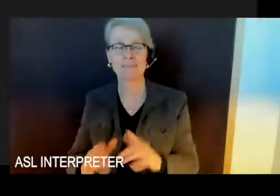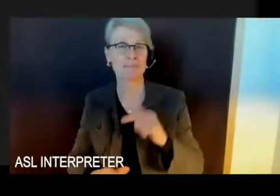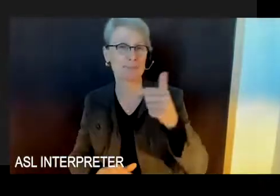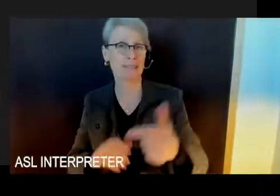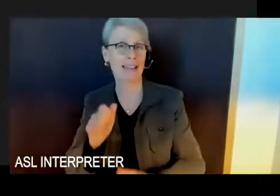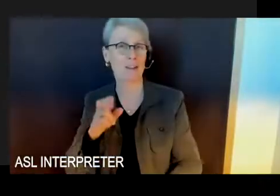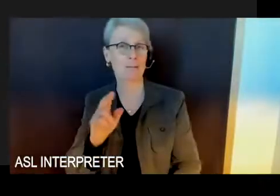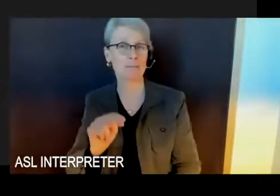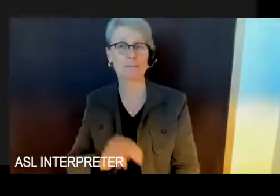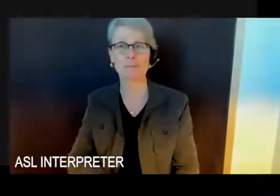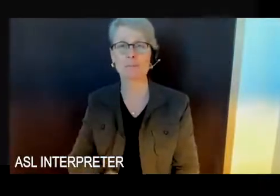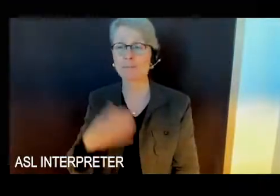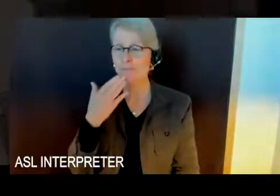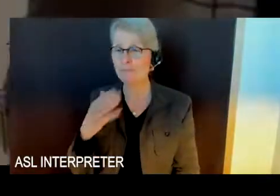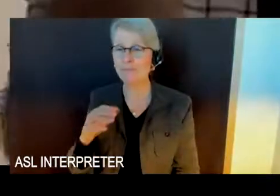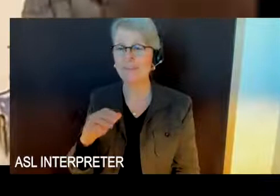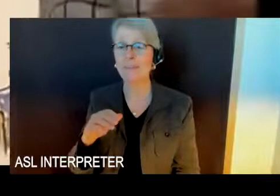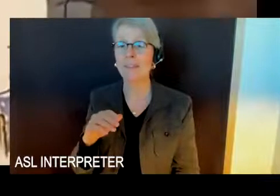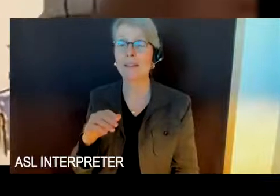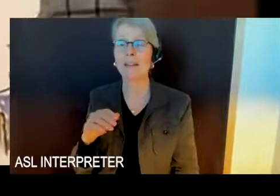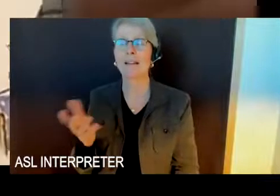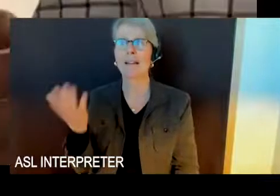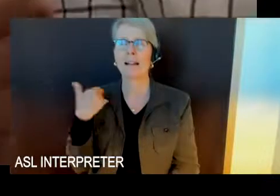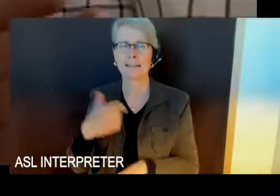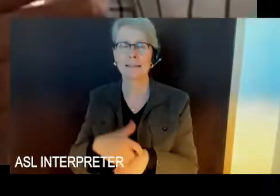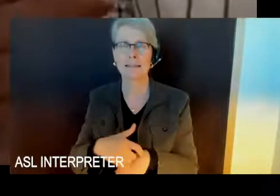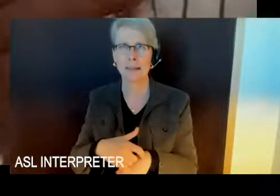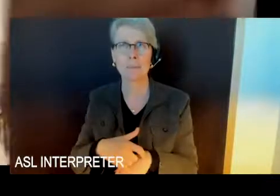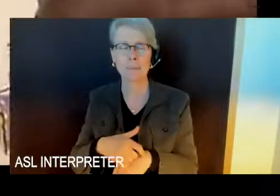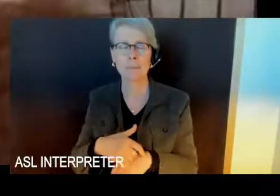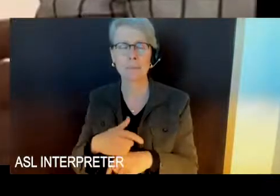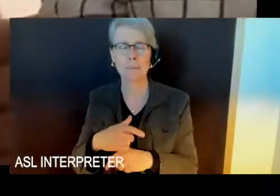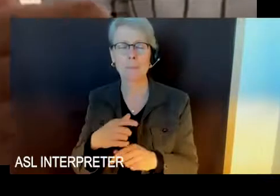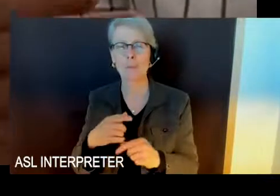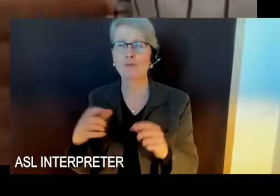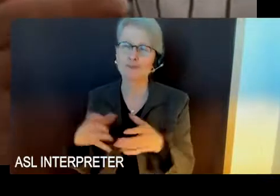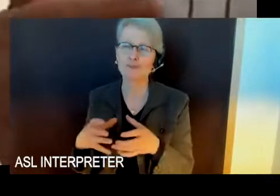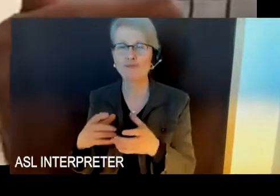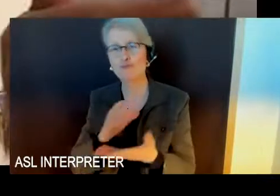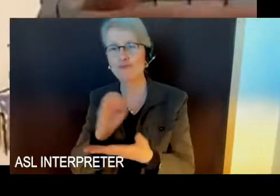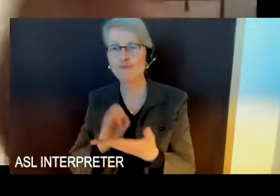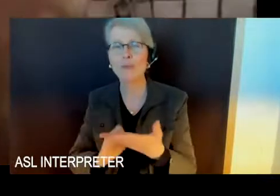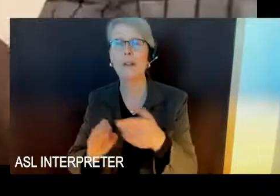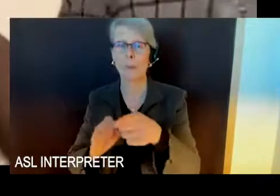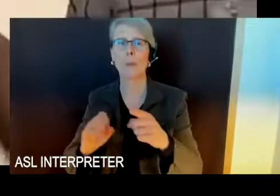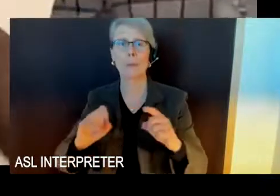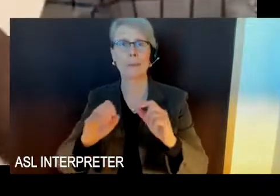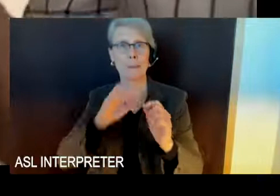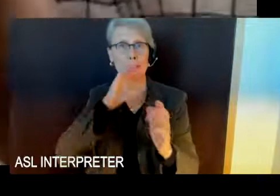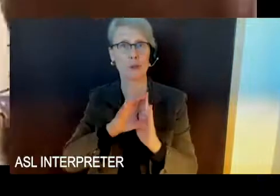Okay, back to you, Anne. I know one of the things that we did last time and that will happen again is that we'll make